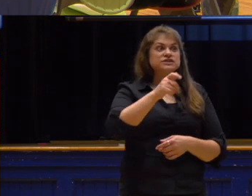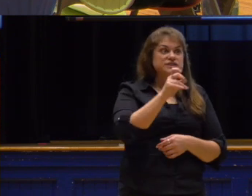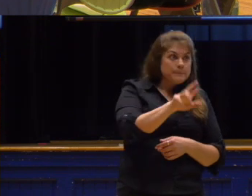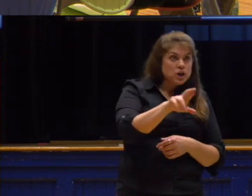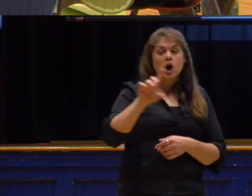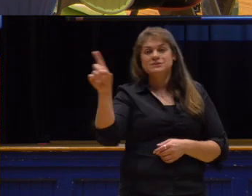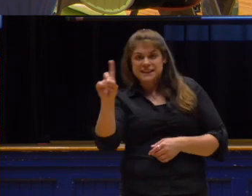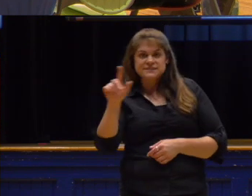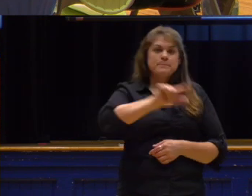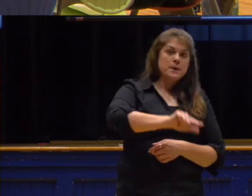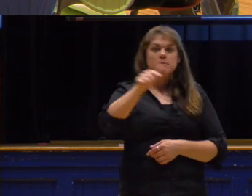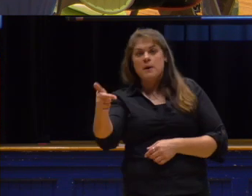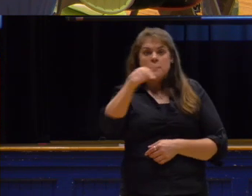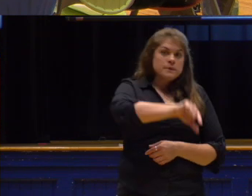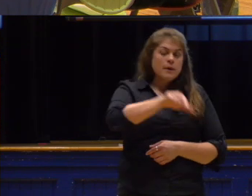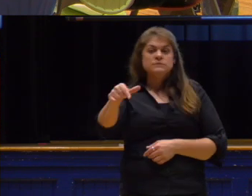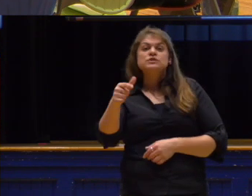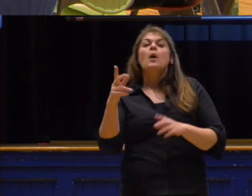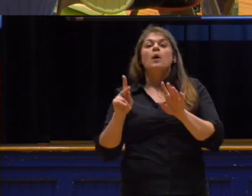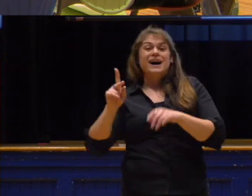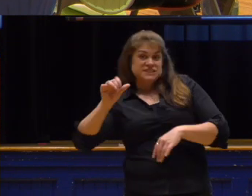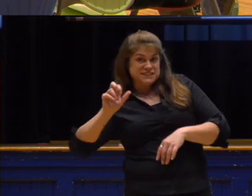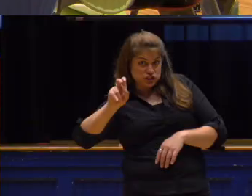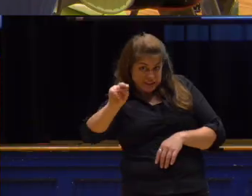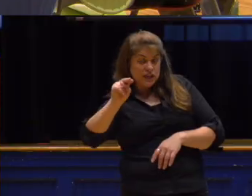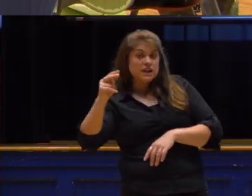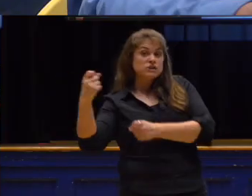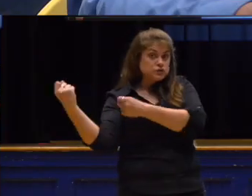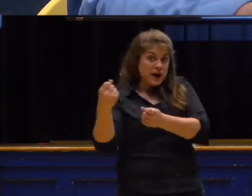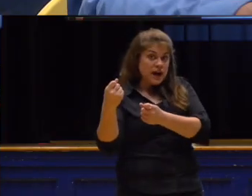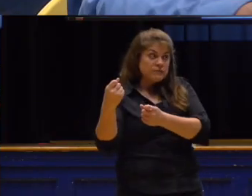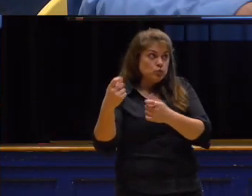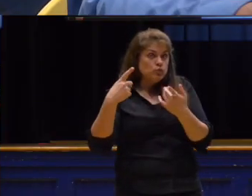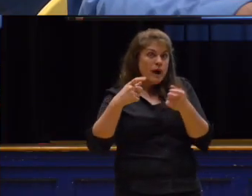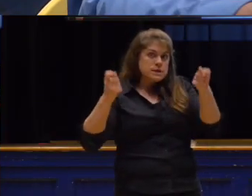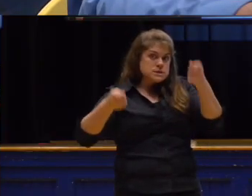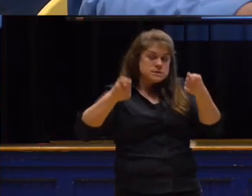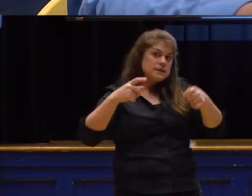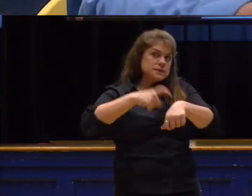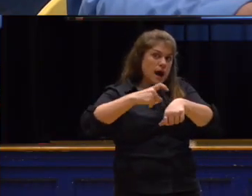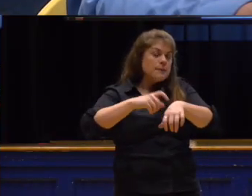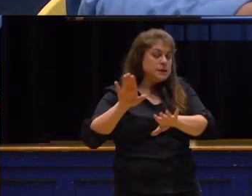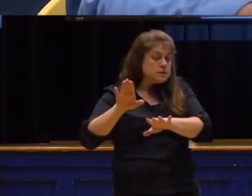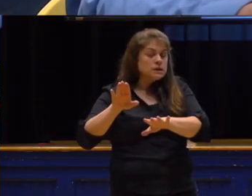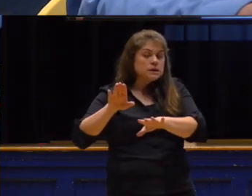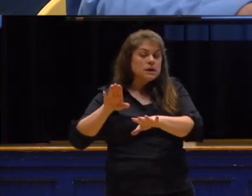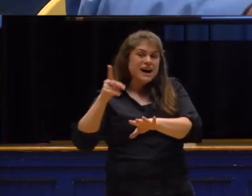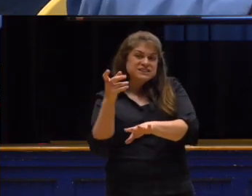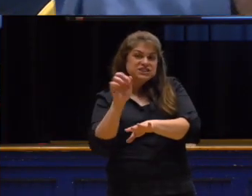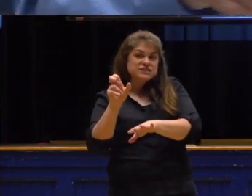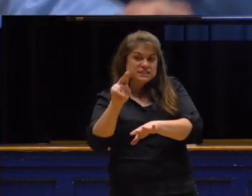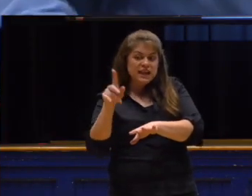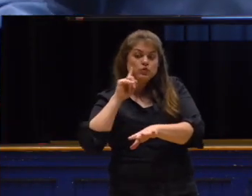Sumner Avenue, Dickinson. So people up and down Dickinson should be able to, once we play with the timing, I'm sure,